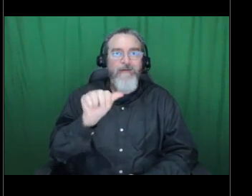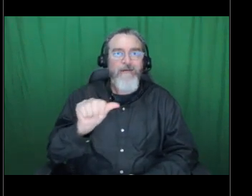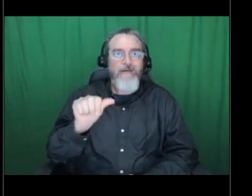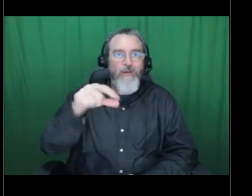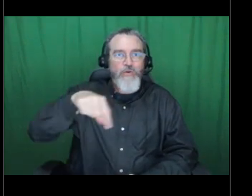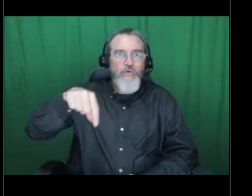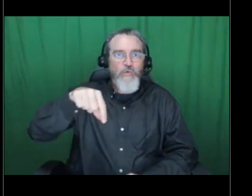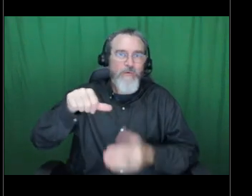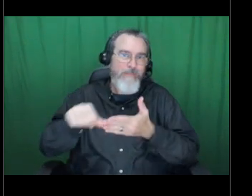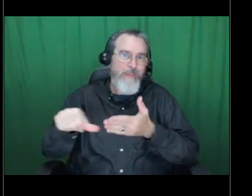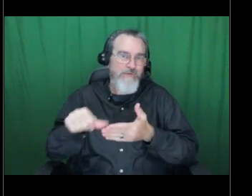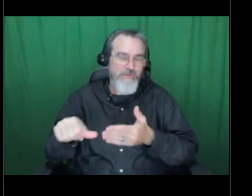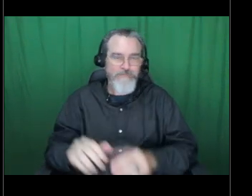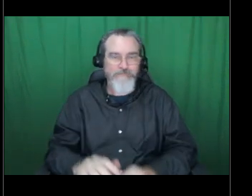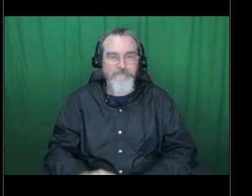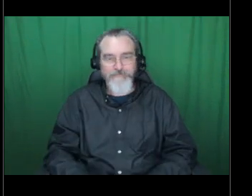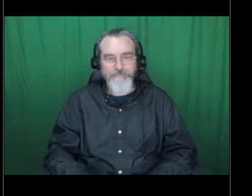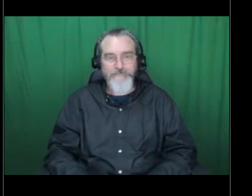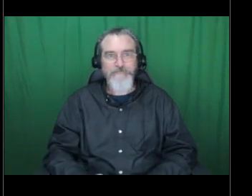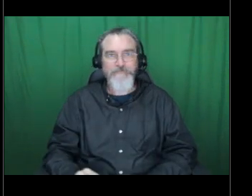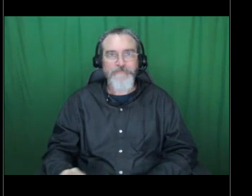Questions page.